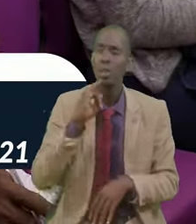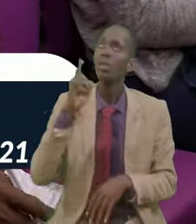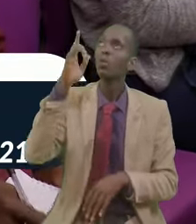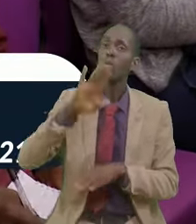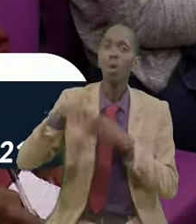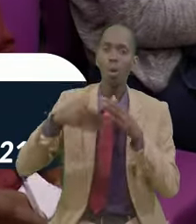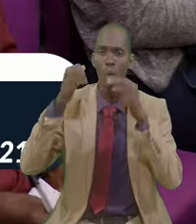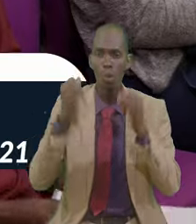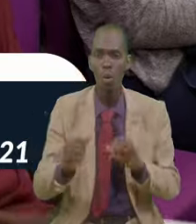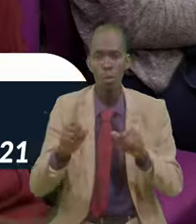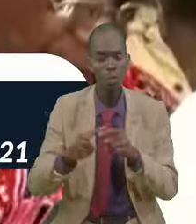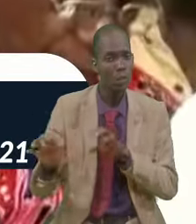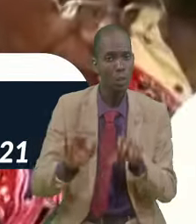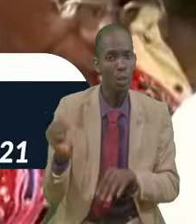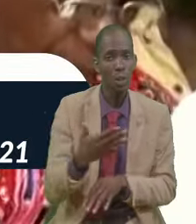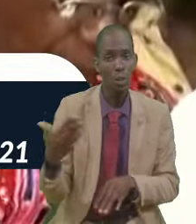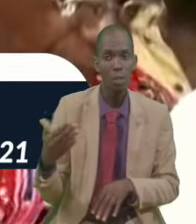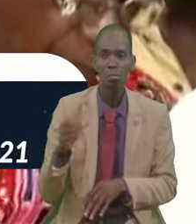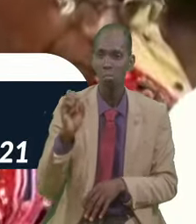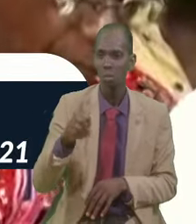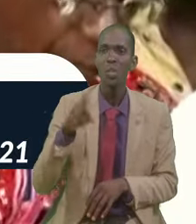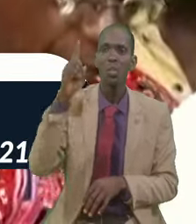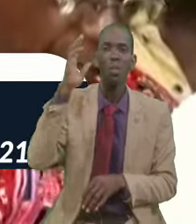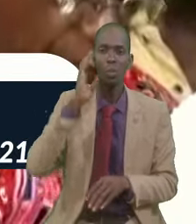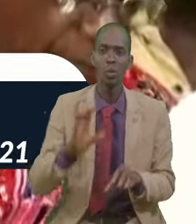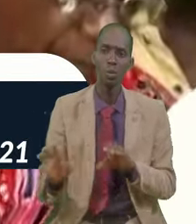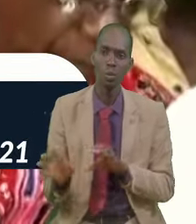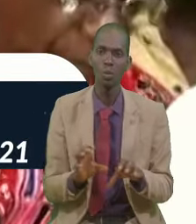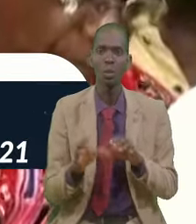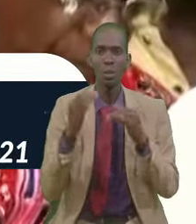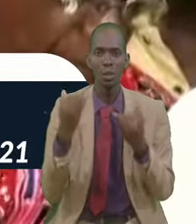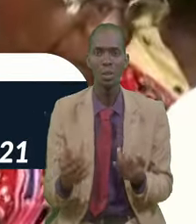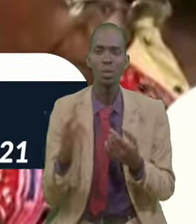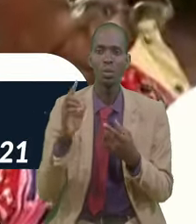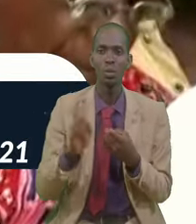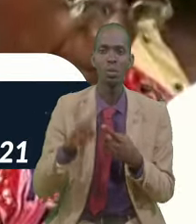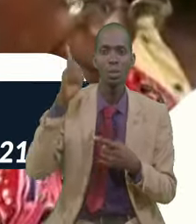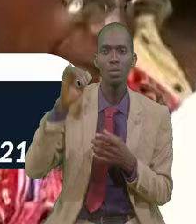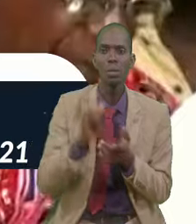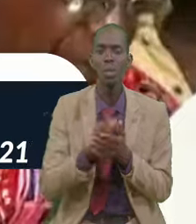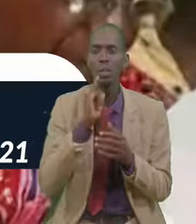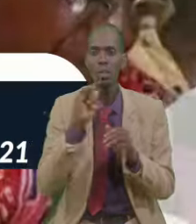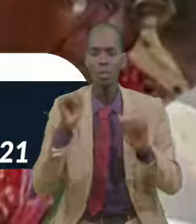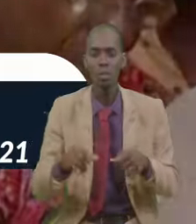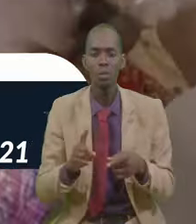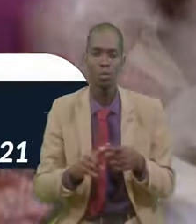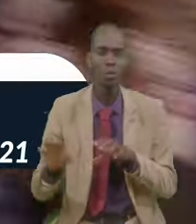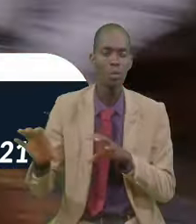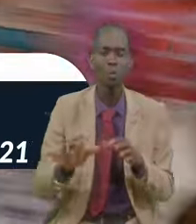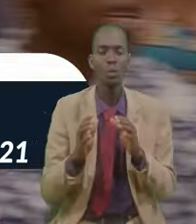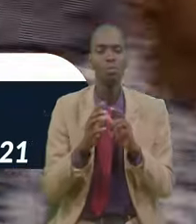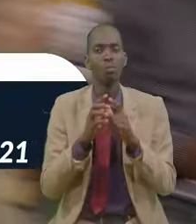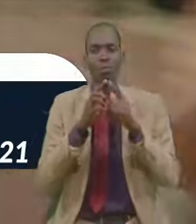tonight? He will do. I said he will do. Now unto him that is able to do